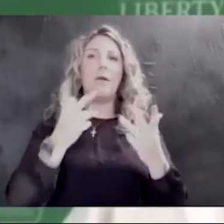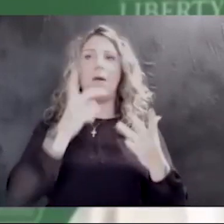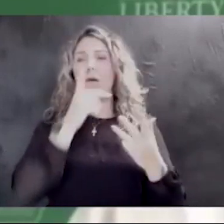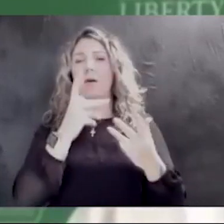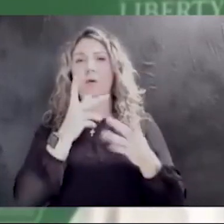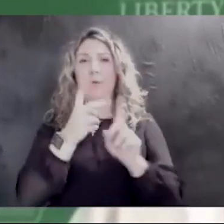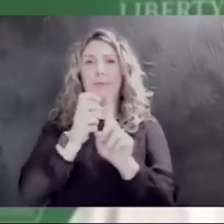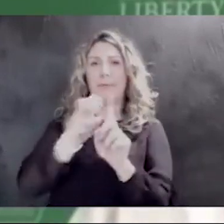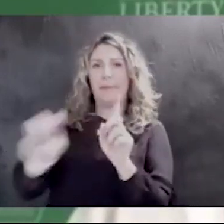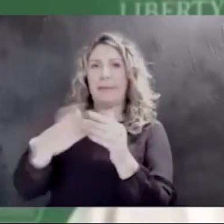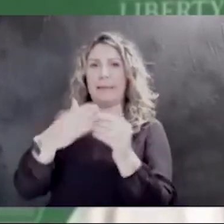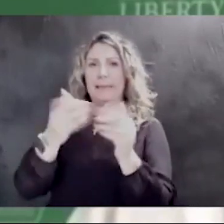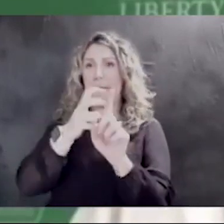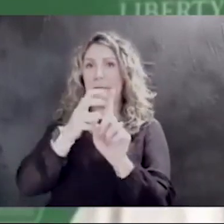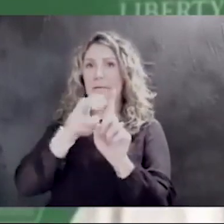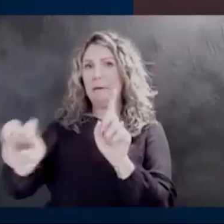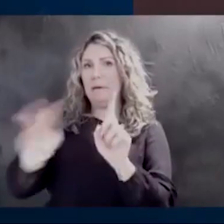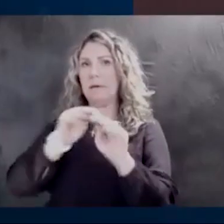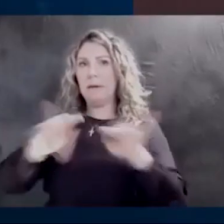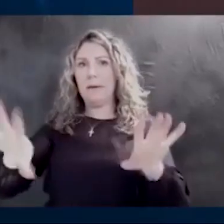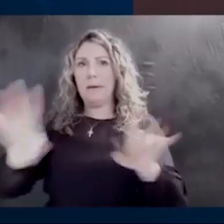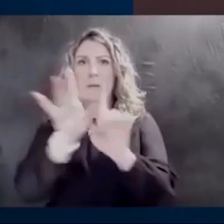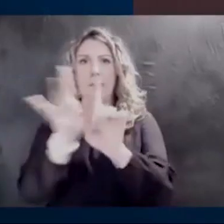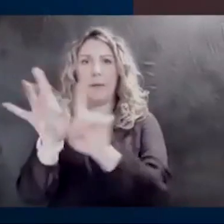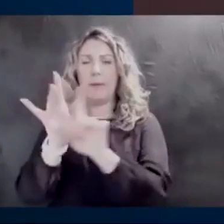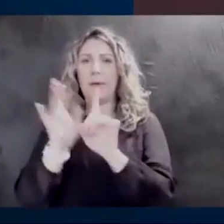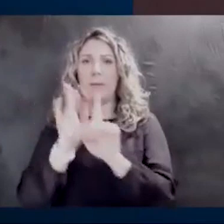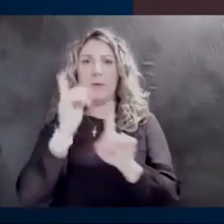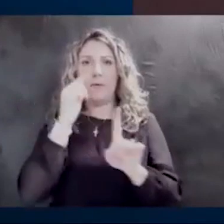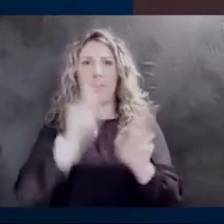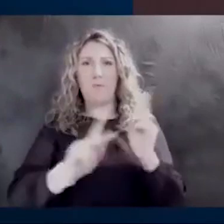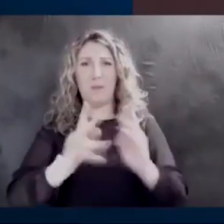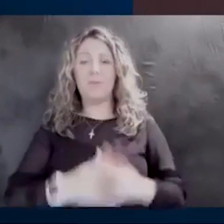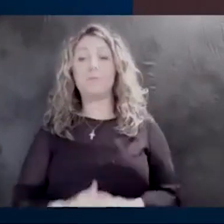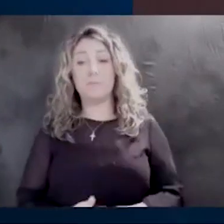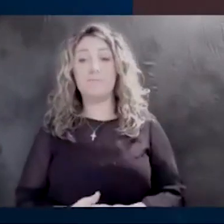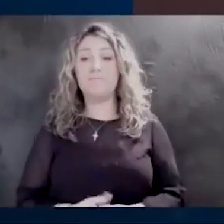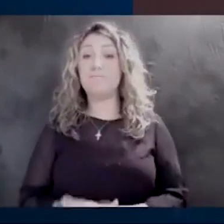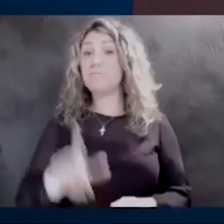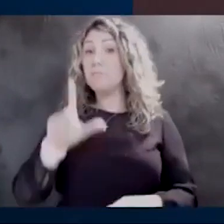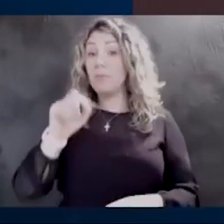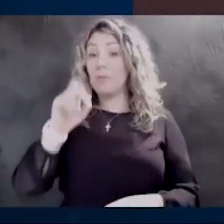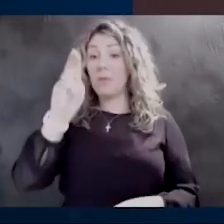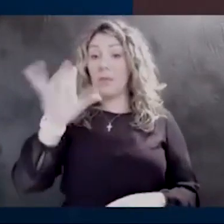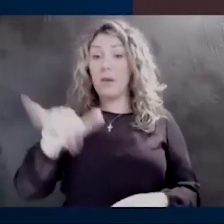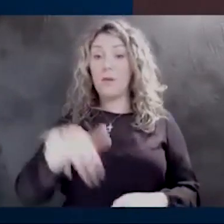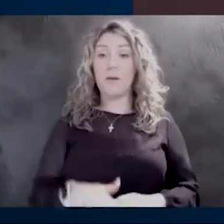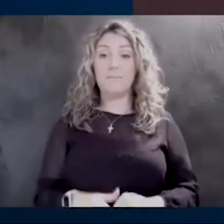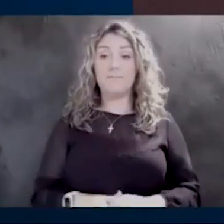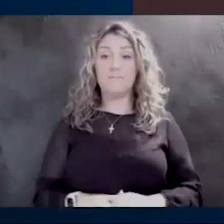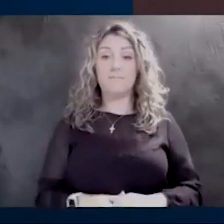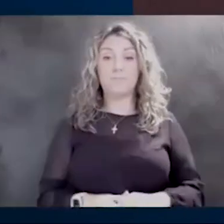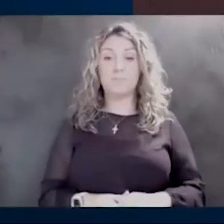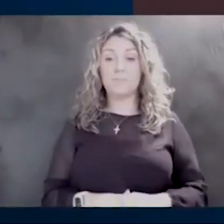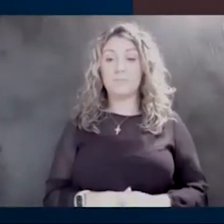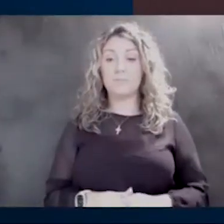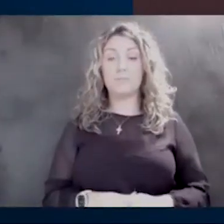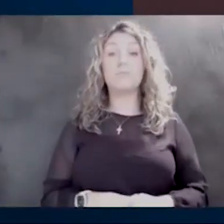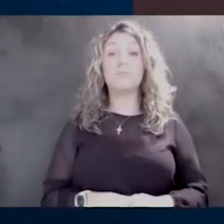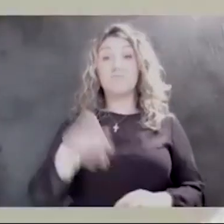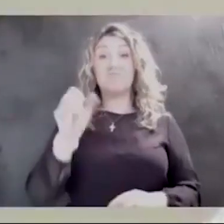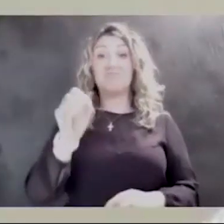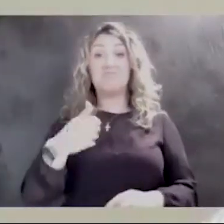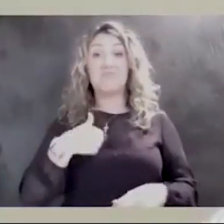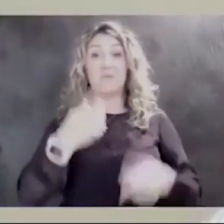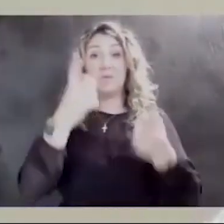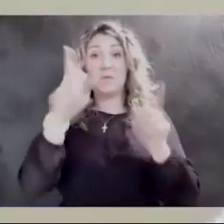around. No question about that. Larry? Yeah, I agree. I